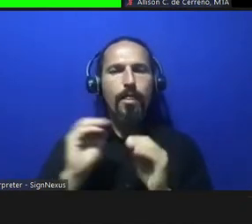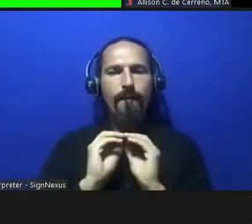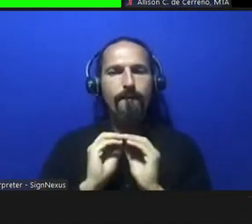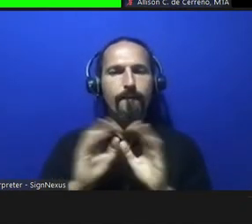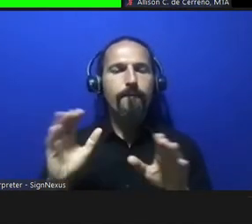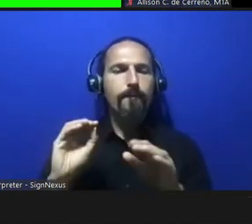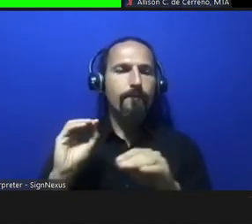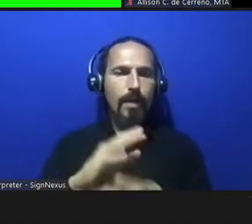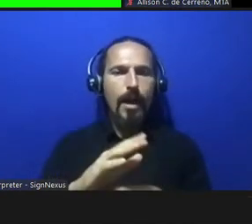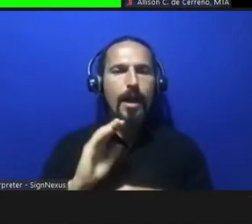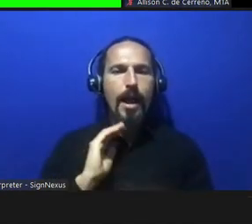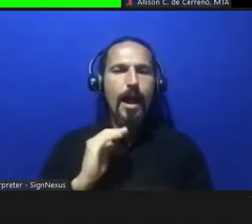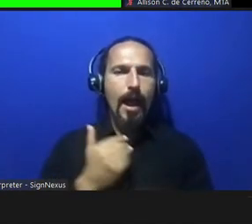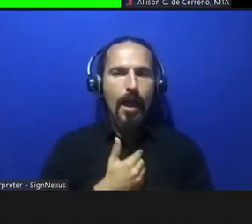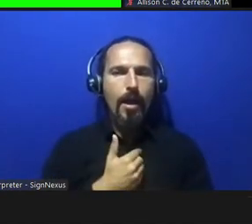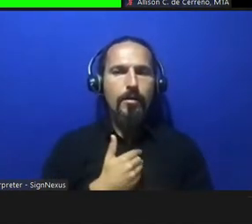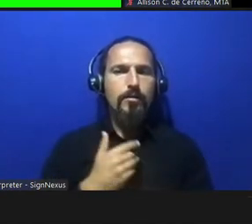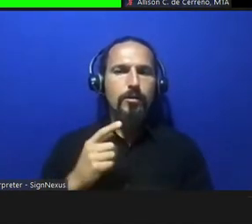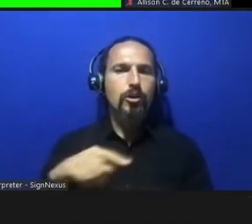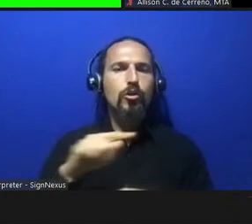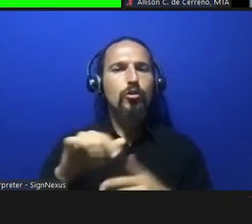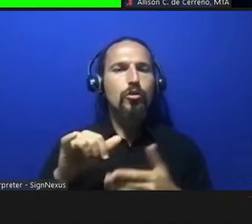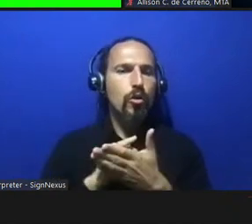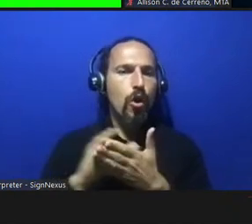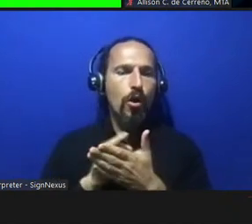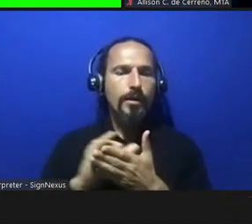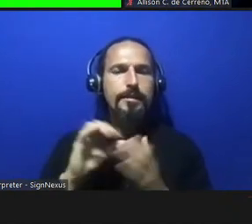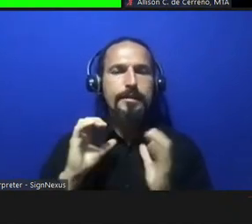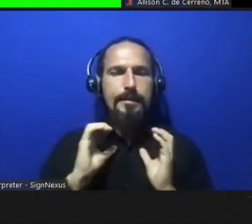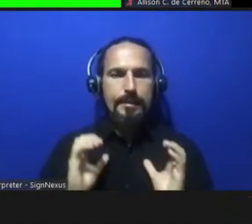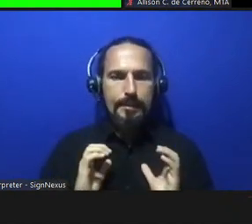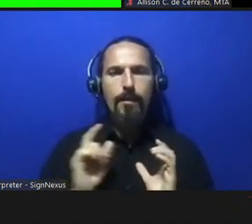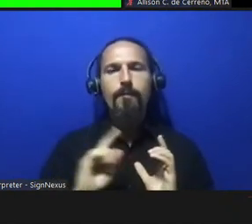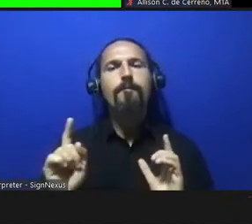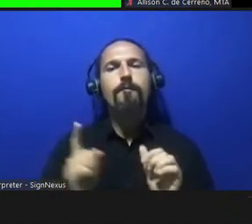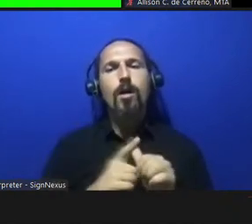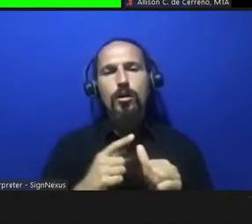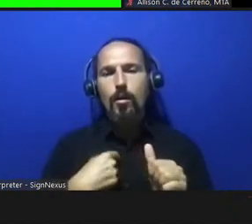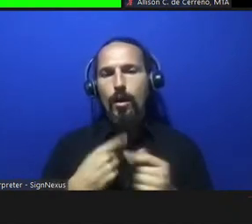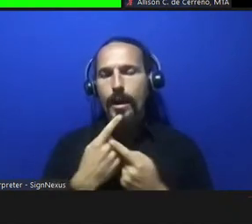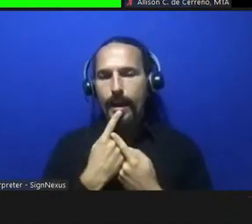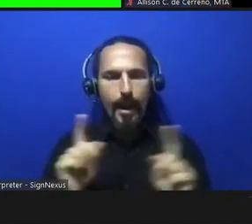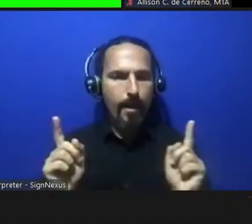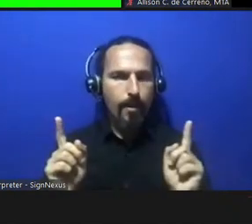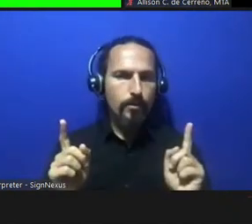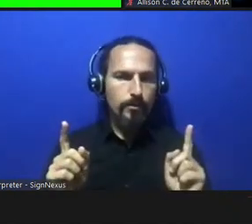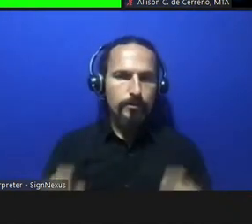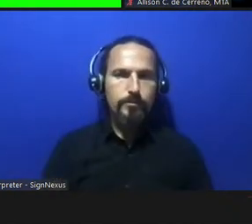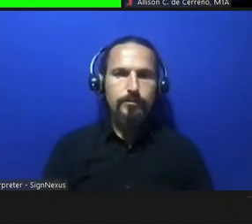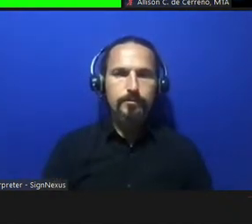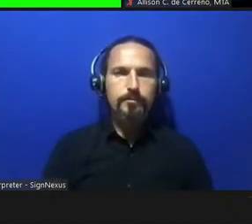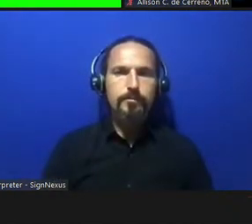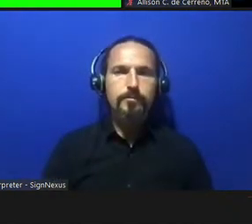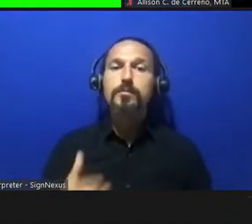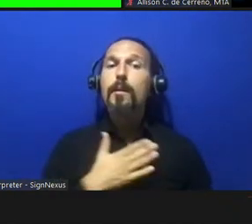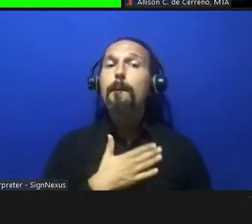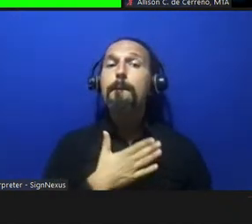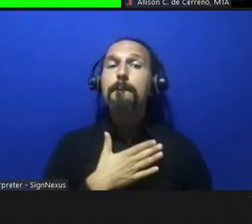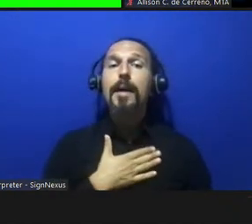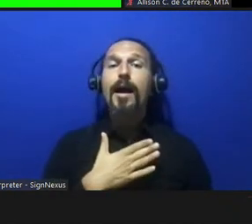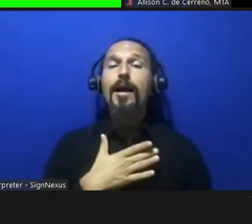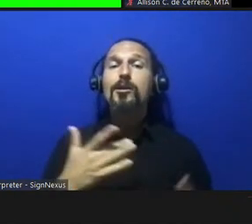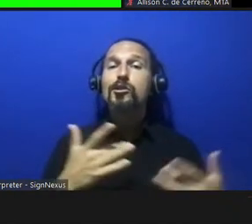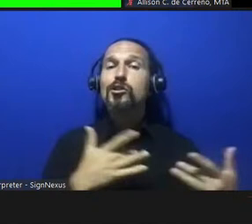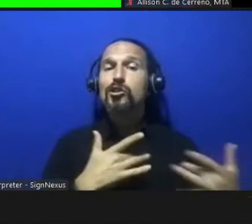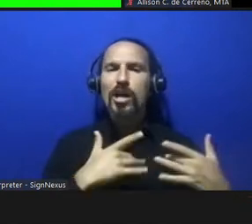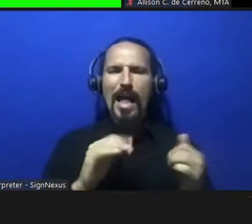the our new york citizens first off i want to uh my main concern is how